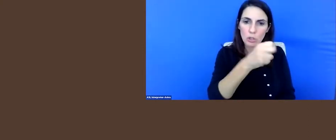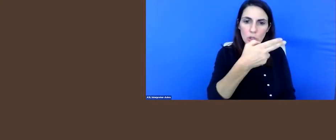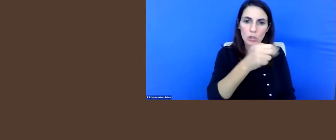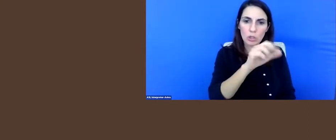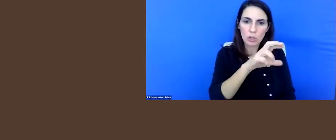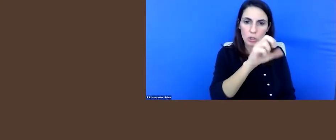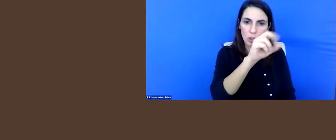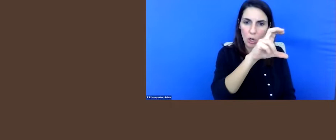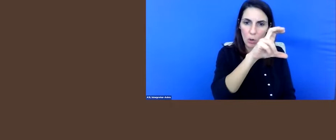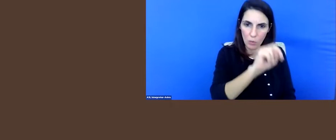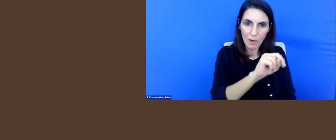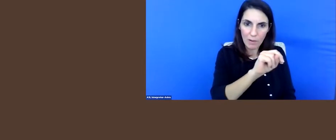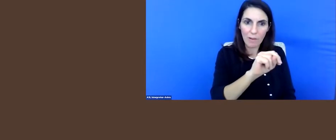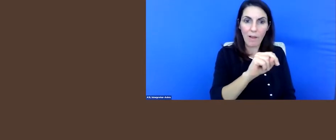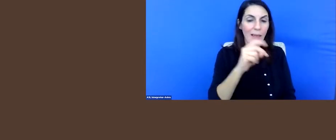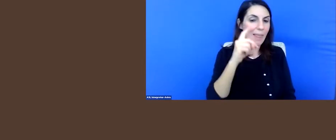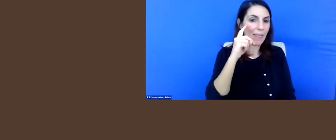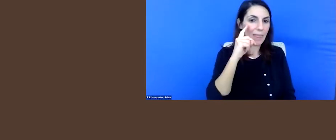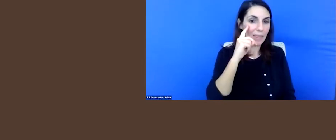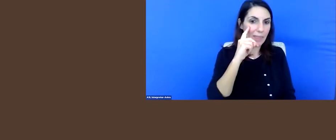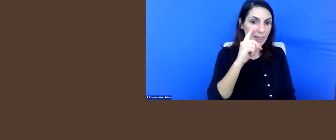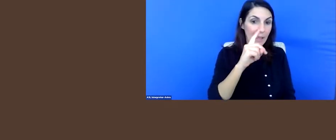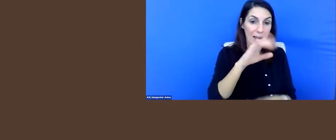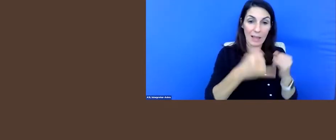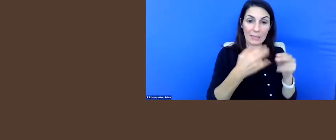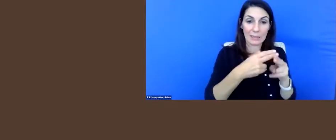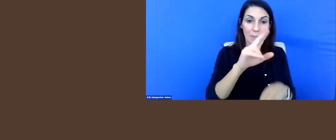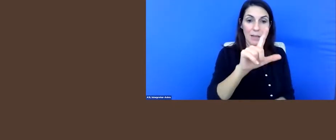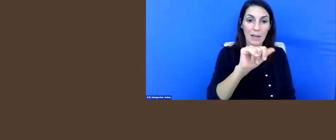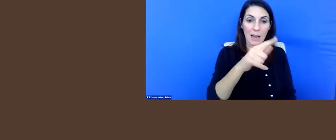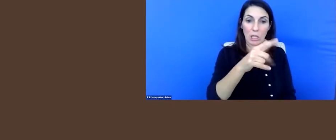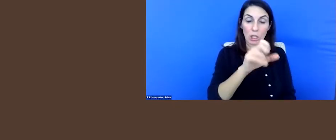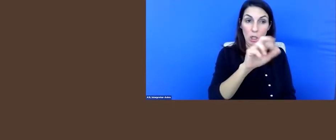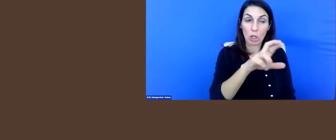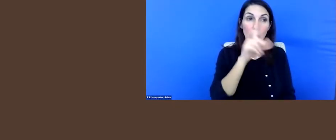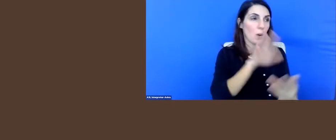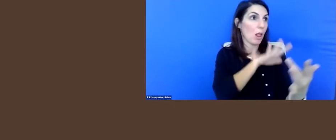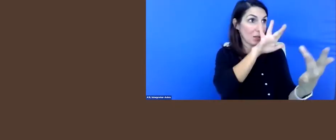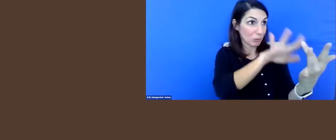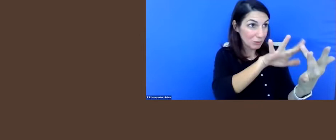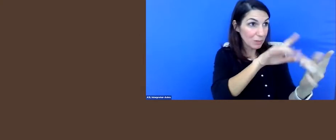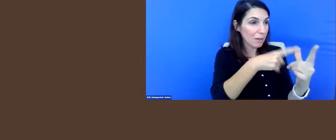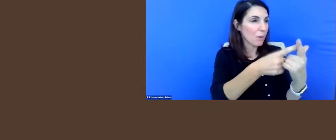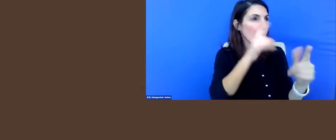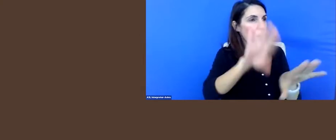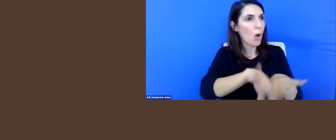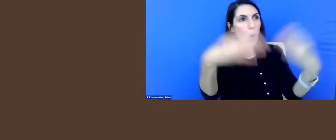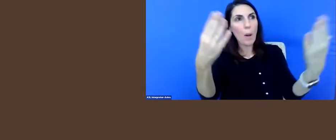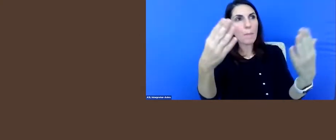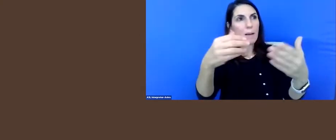and she will reach out to you and open a breakout room so that in real